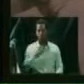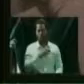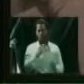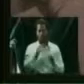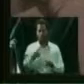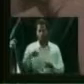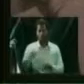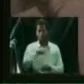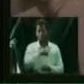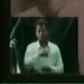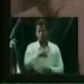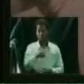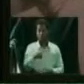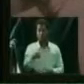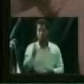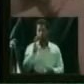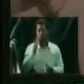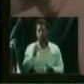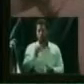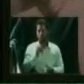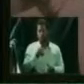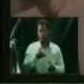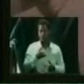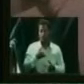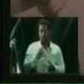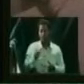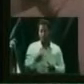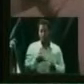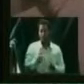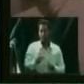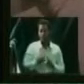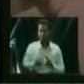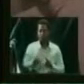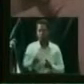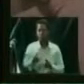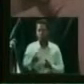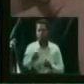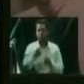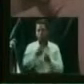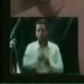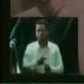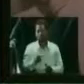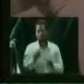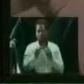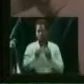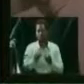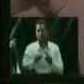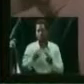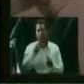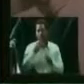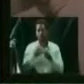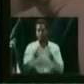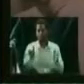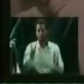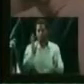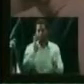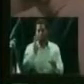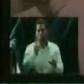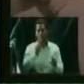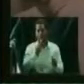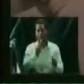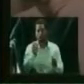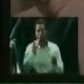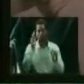realize the gravity of not only allowing but encouraging illegal activity to continue while the public looks on